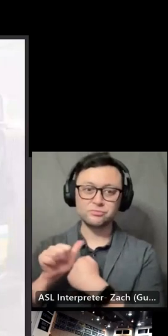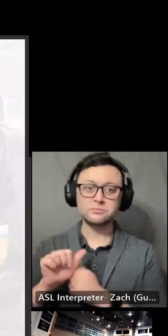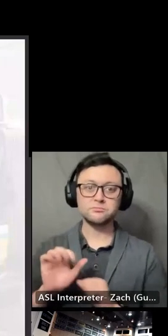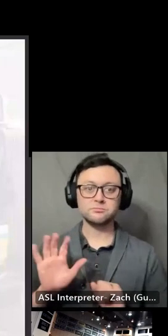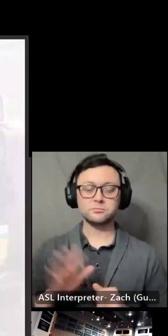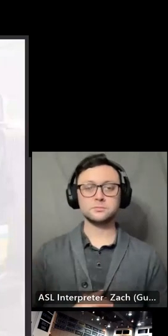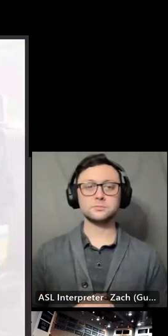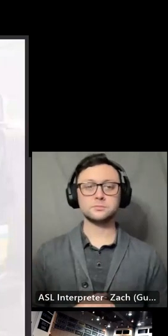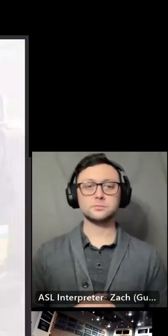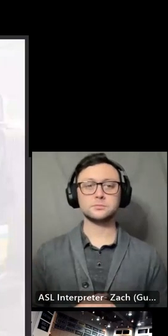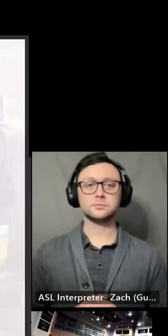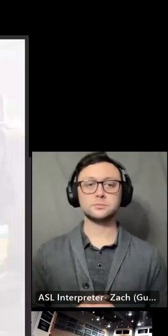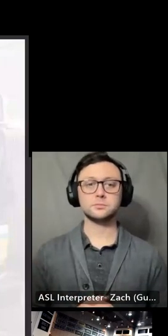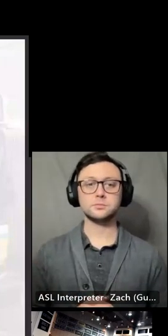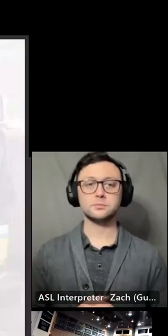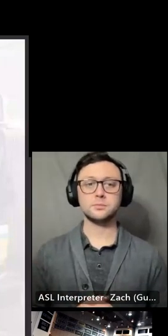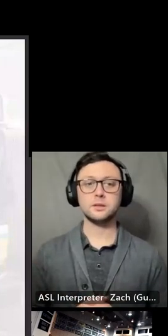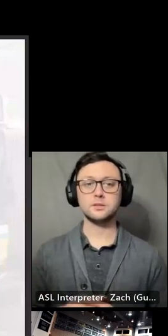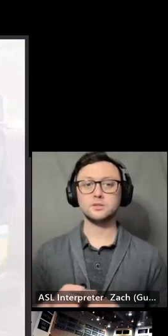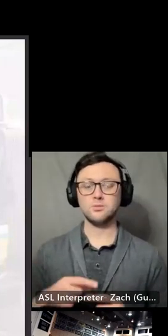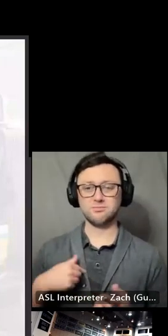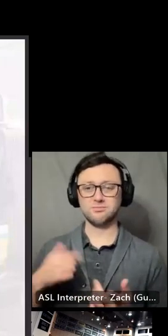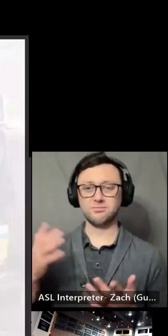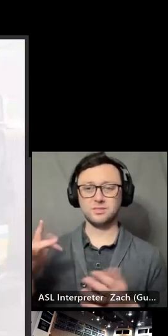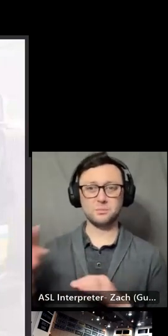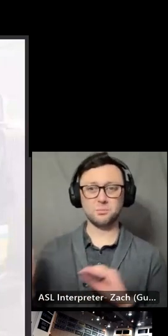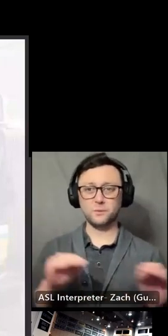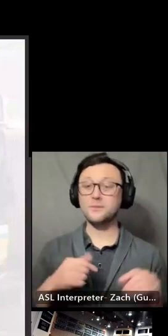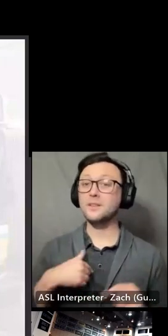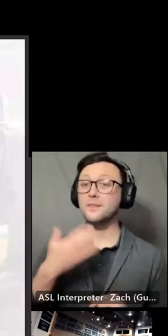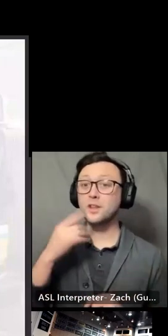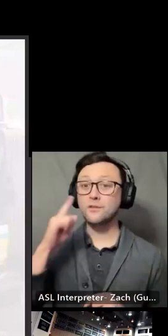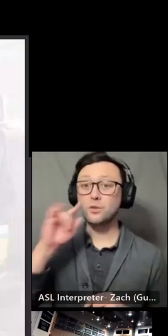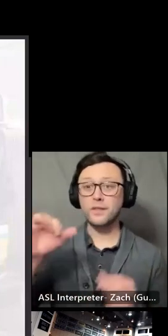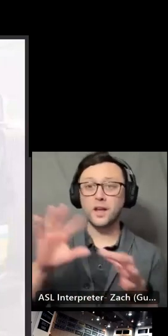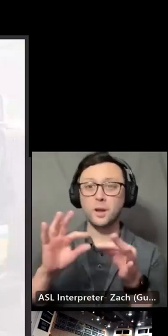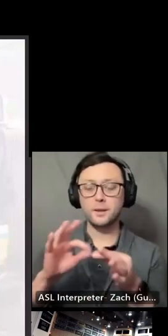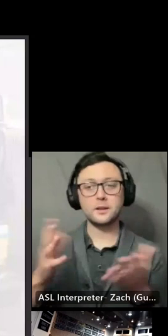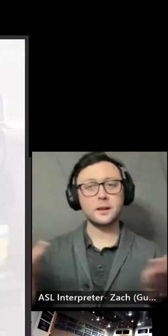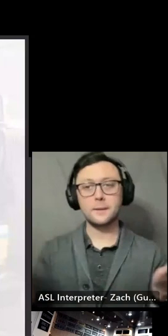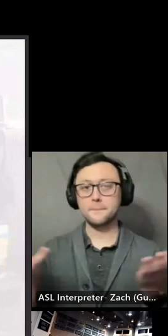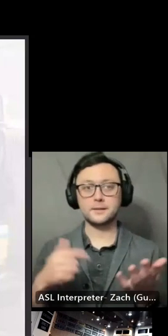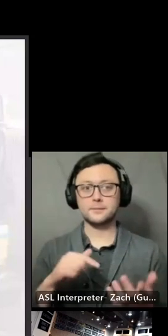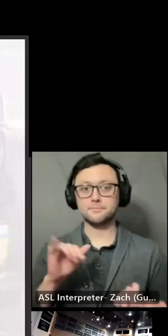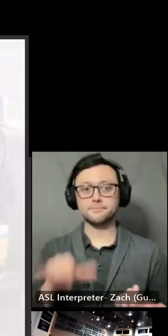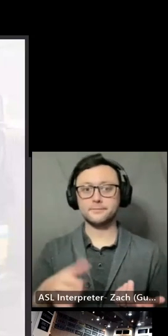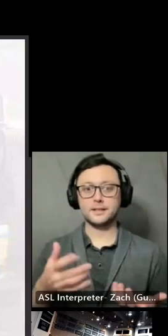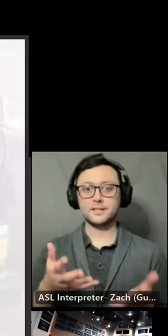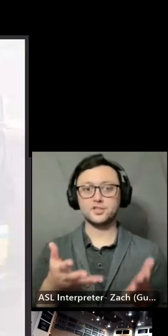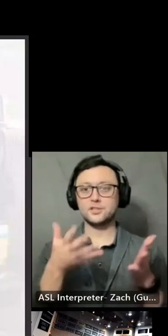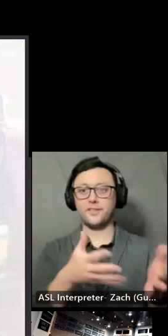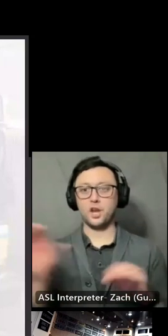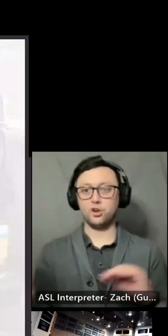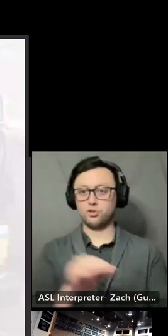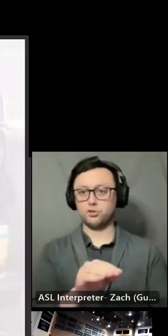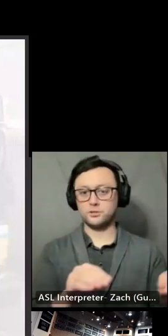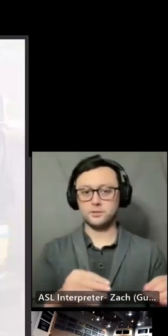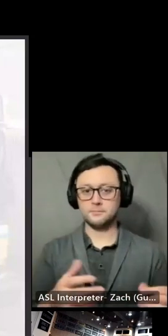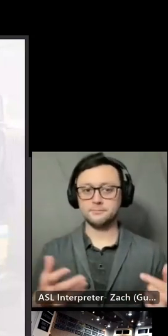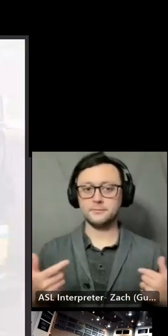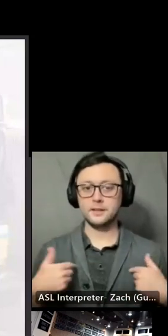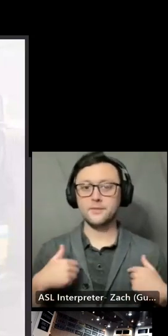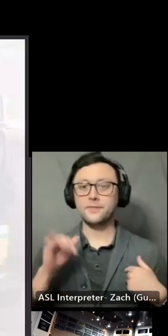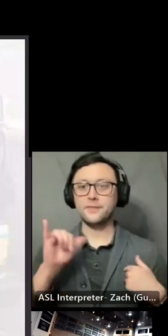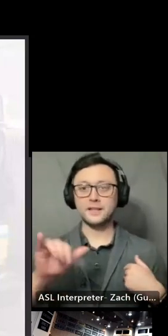So, it's too bad nobody. No, thank you for the comment. Yeah, it's there now. The functions, the DPW functions,